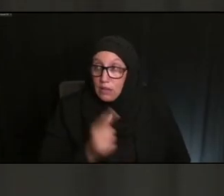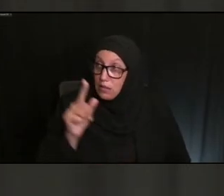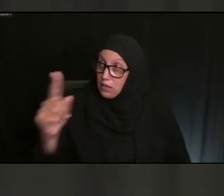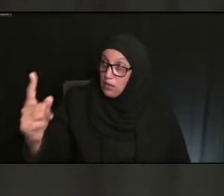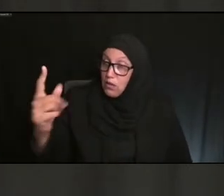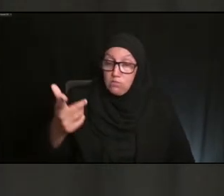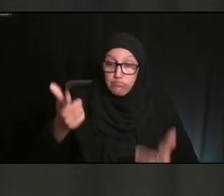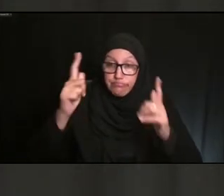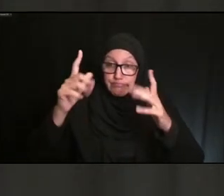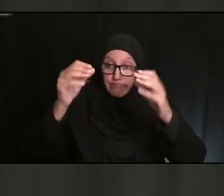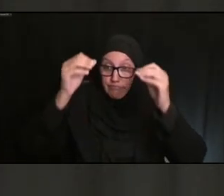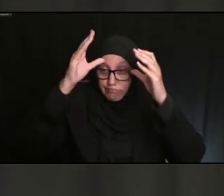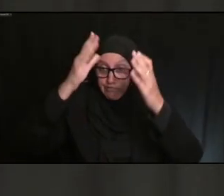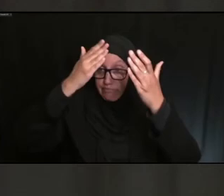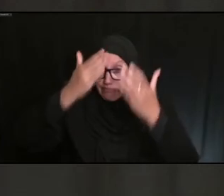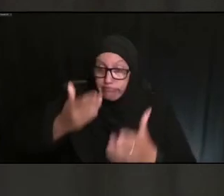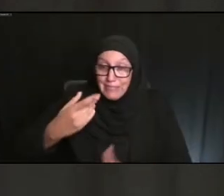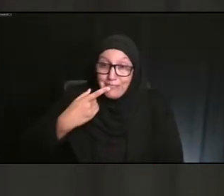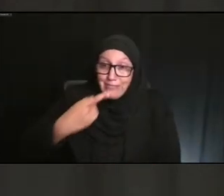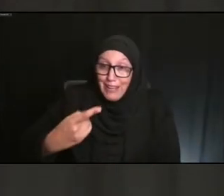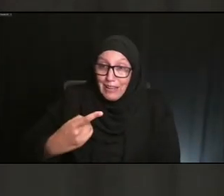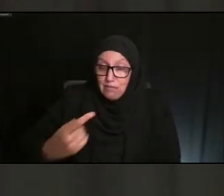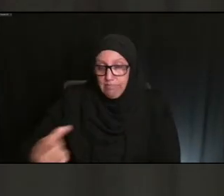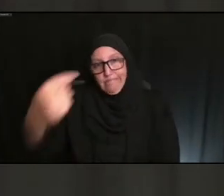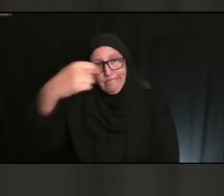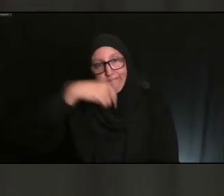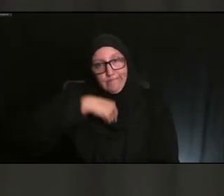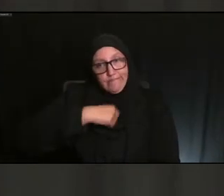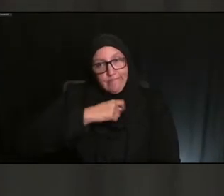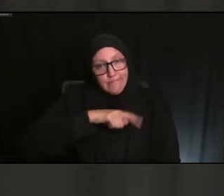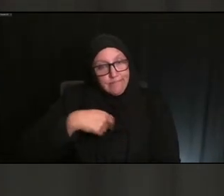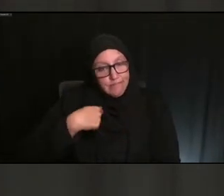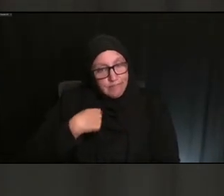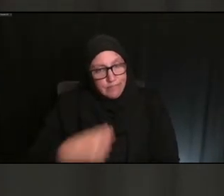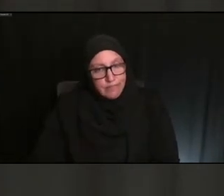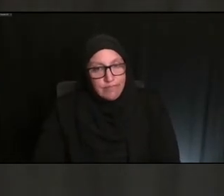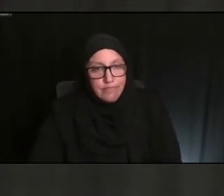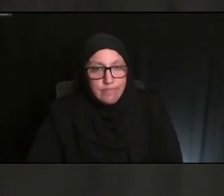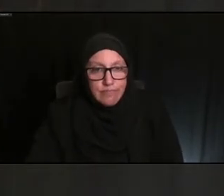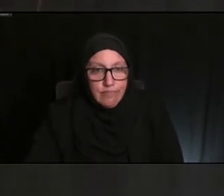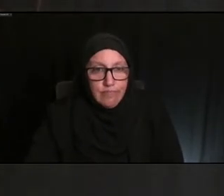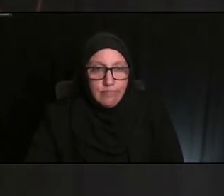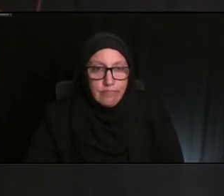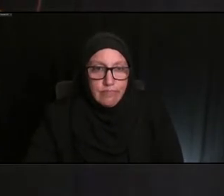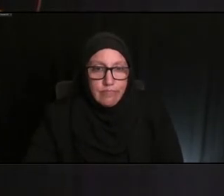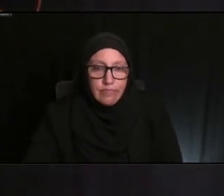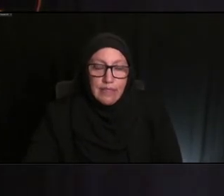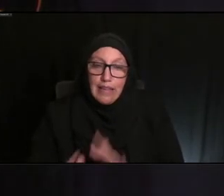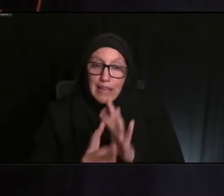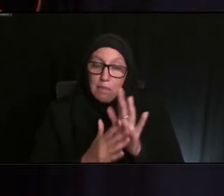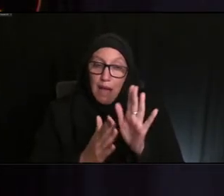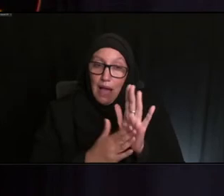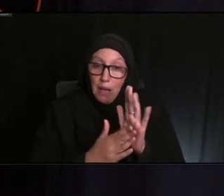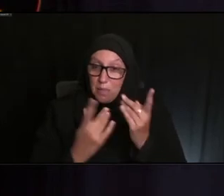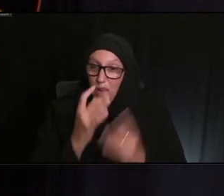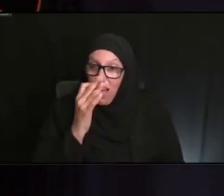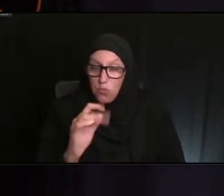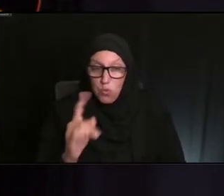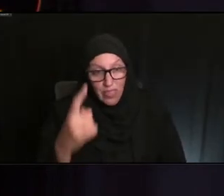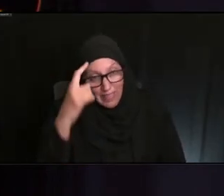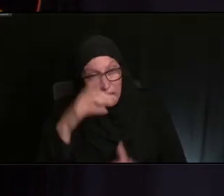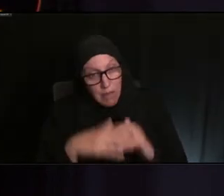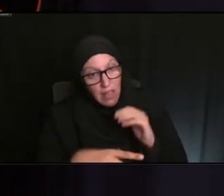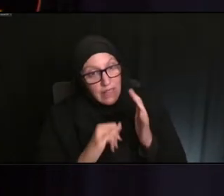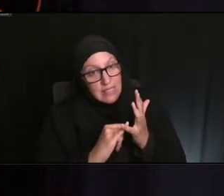The Imam is asked, what do you think of the Siyam? The Imam turns around and says, Dalika ila al-Imam.